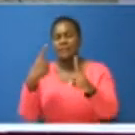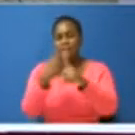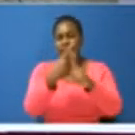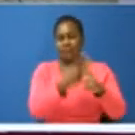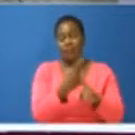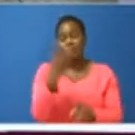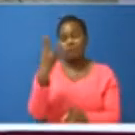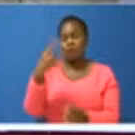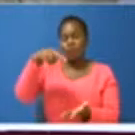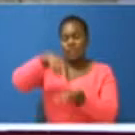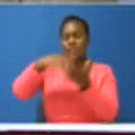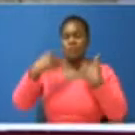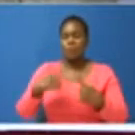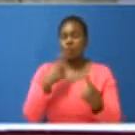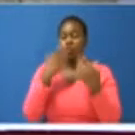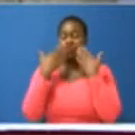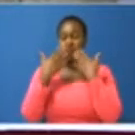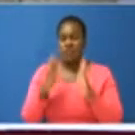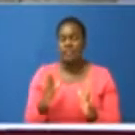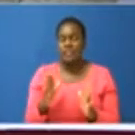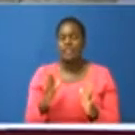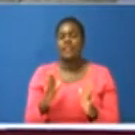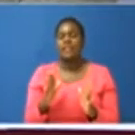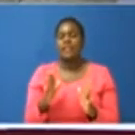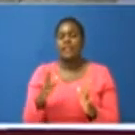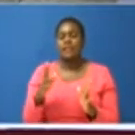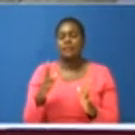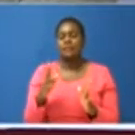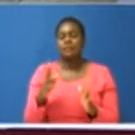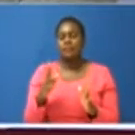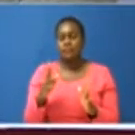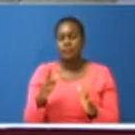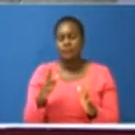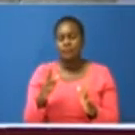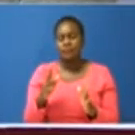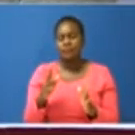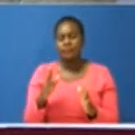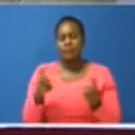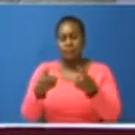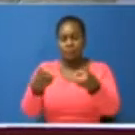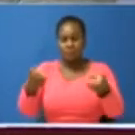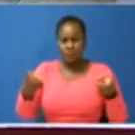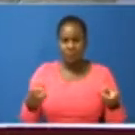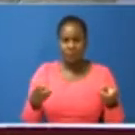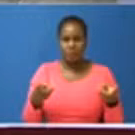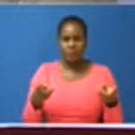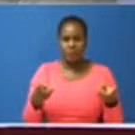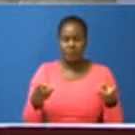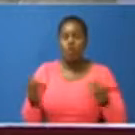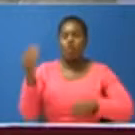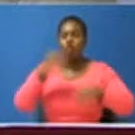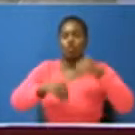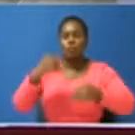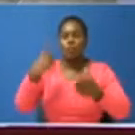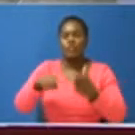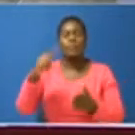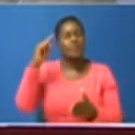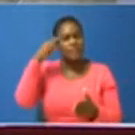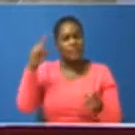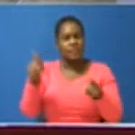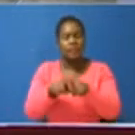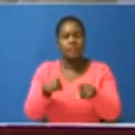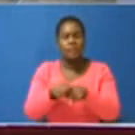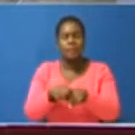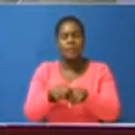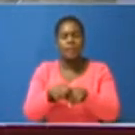waringa thairu and nancy muadime and of course kenneth and my panelists were quickly giving their take on what the first debate was like as they also